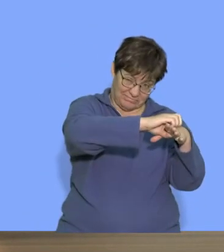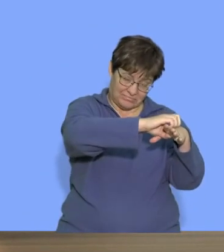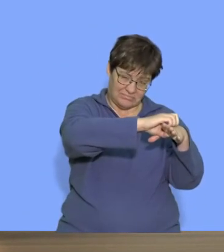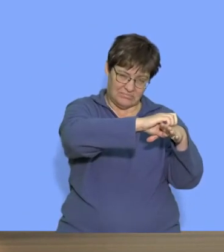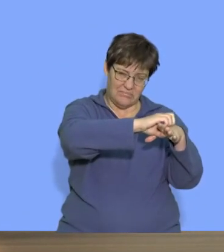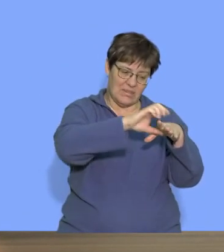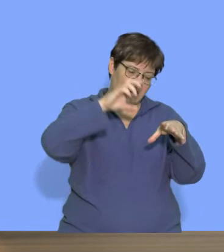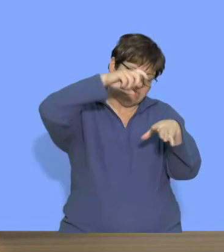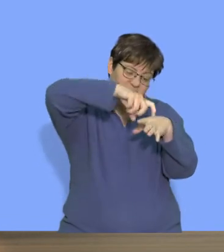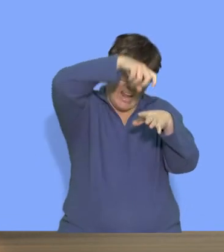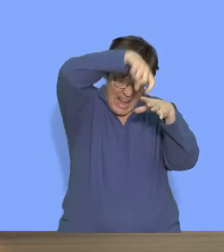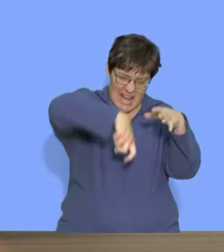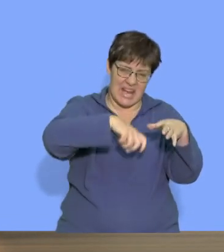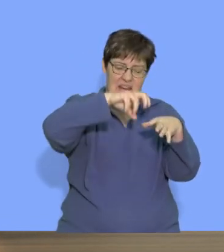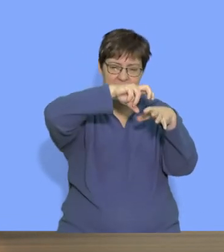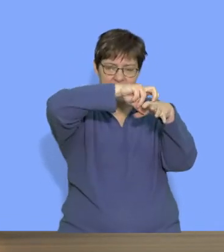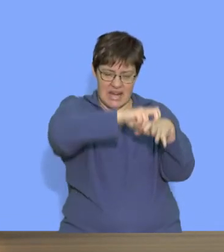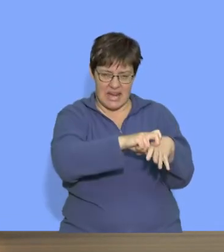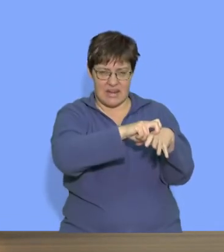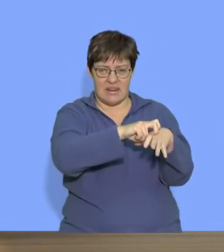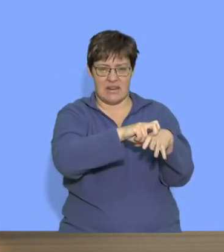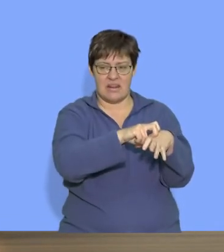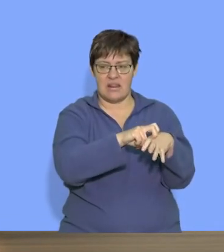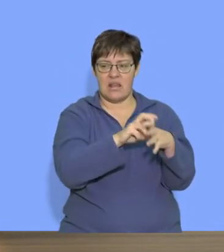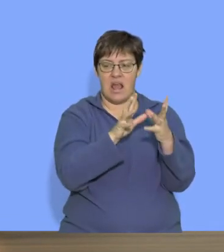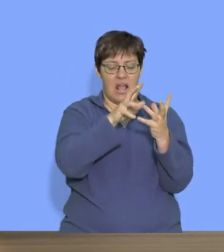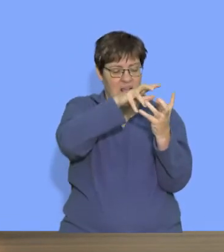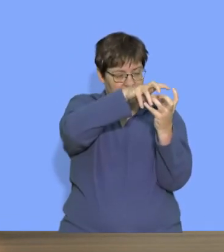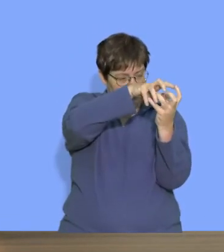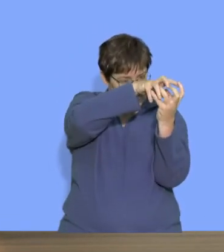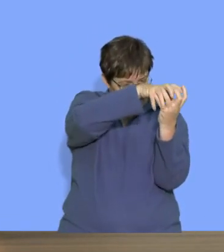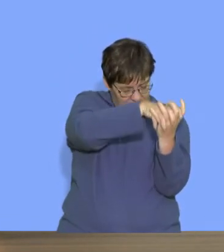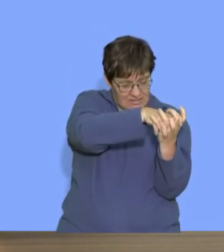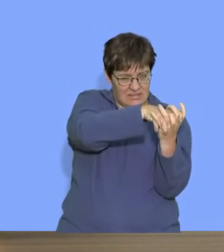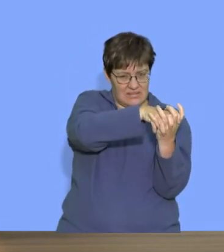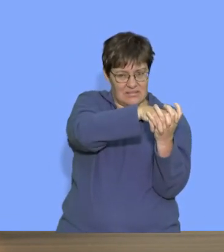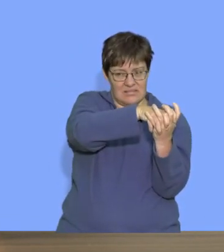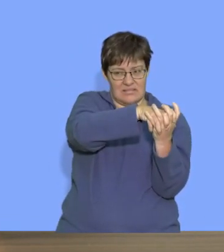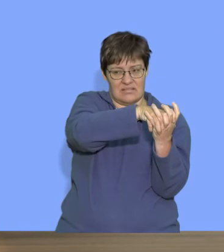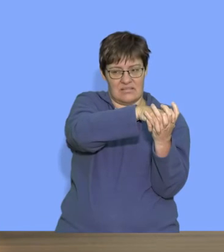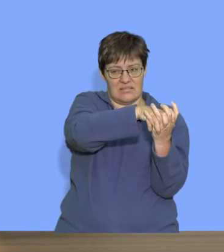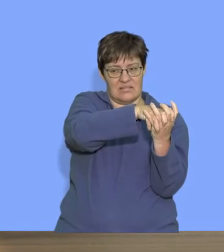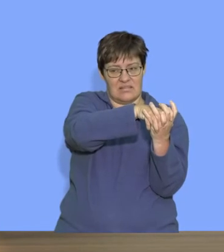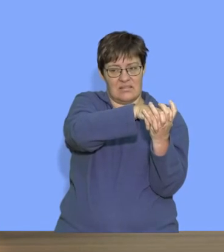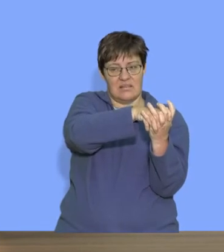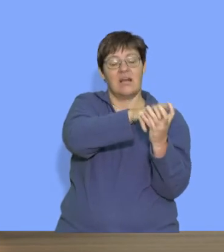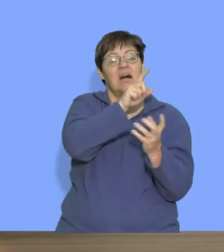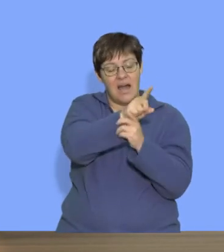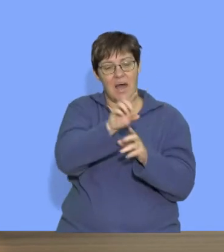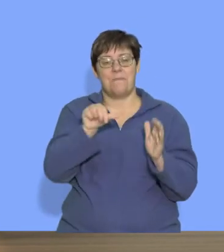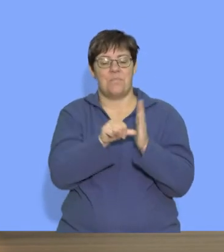prey, pierce the canines. The space between them allows for the upper jaw and the lower jaw to interlock, and that's